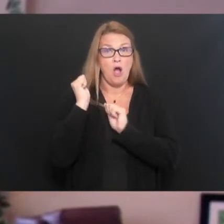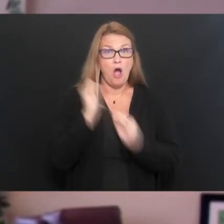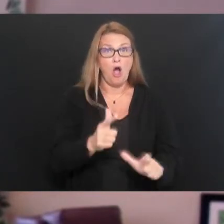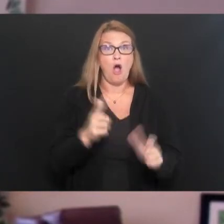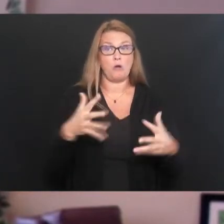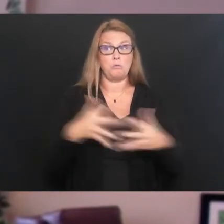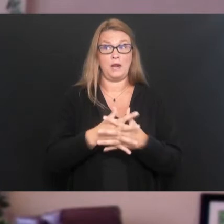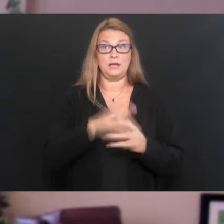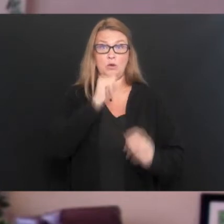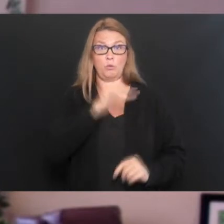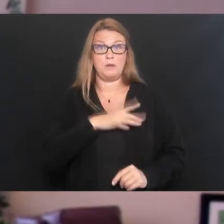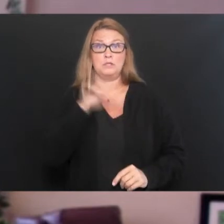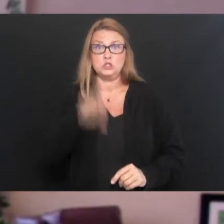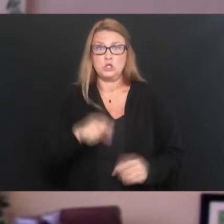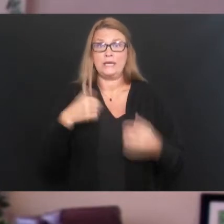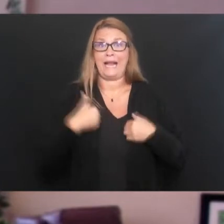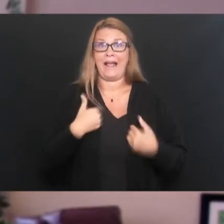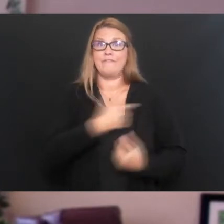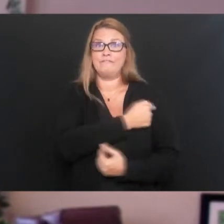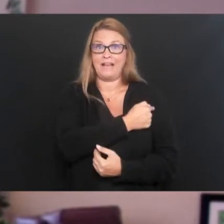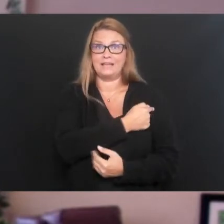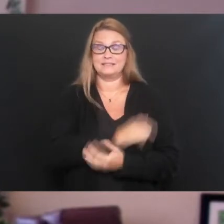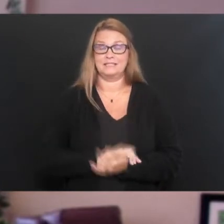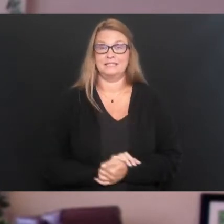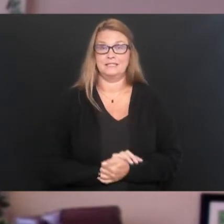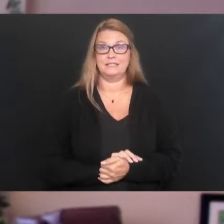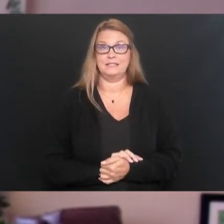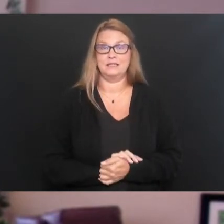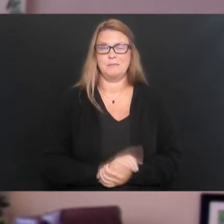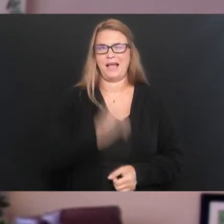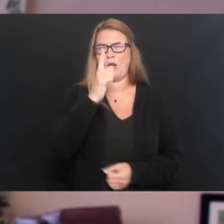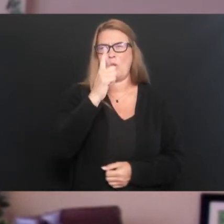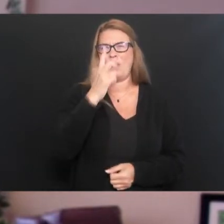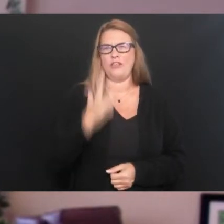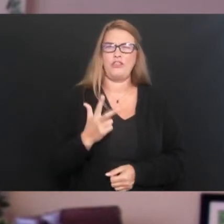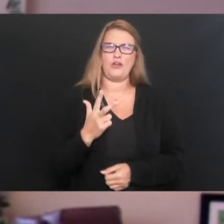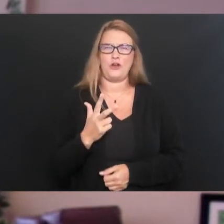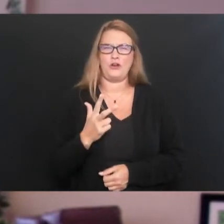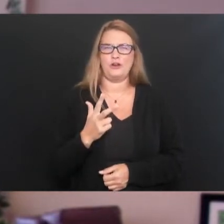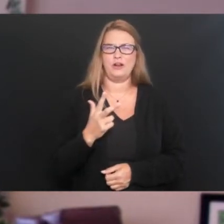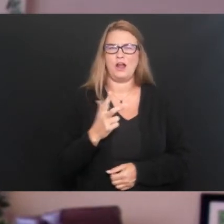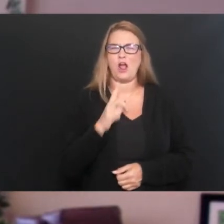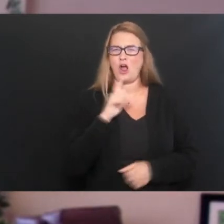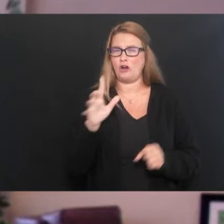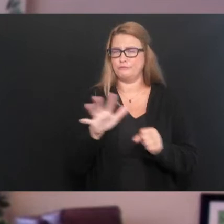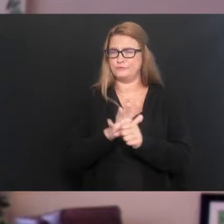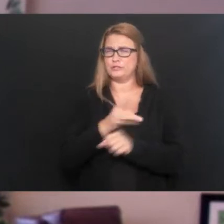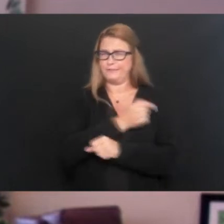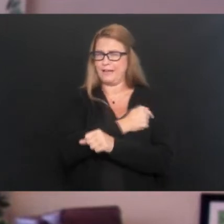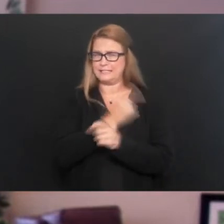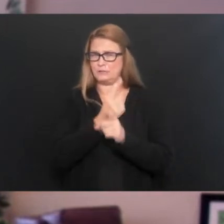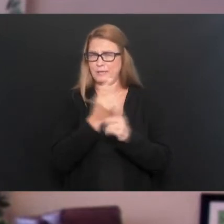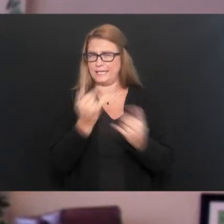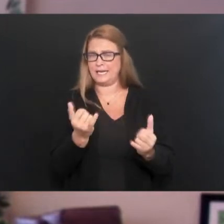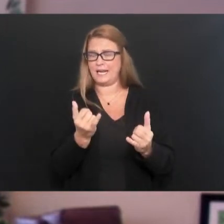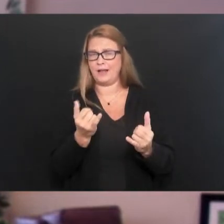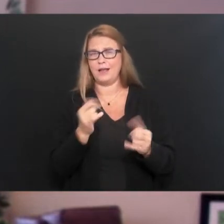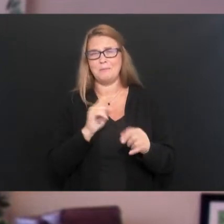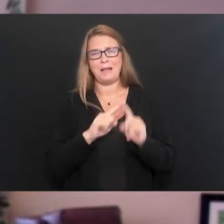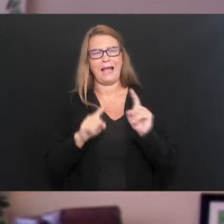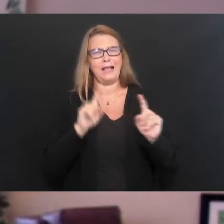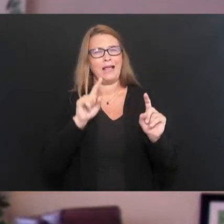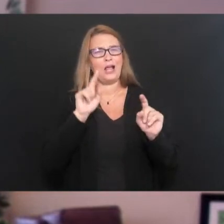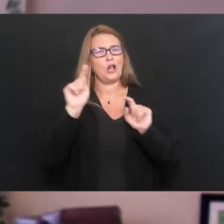be vaccinated. Currently, only about a third of pregnant women are fully vaccinated. You know, when we look around the world, Paul,